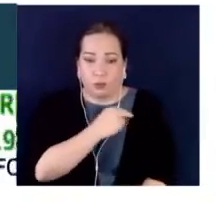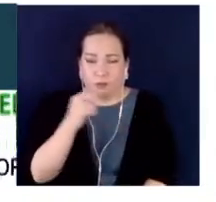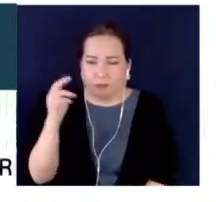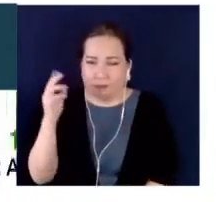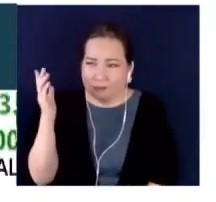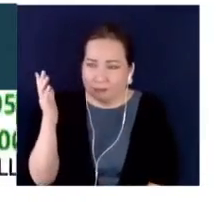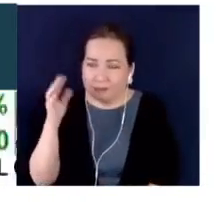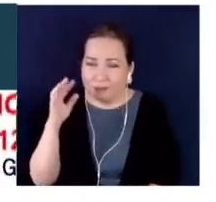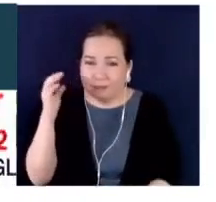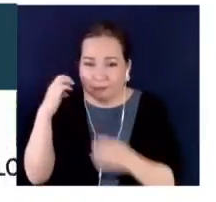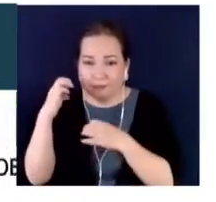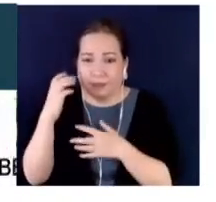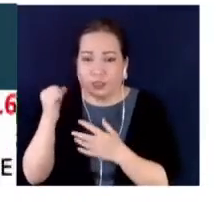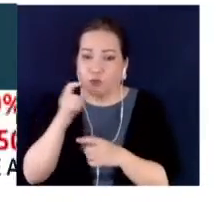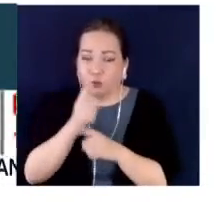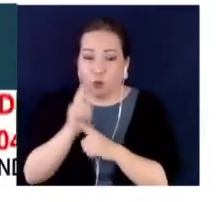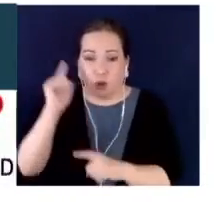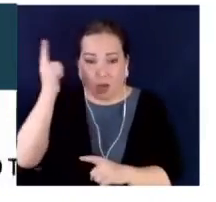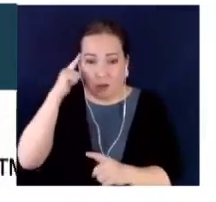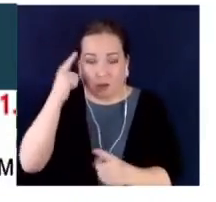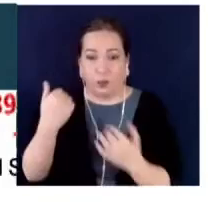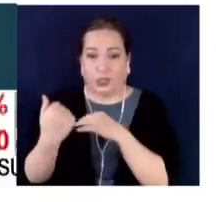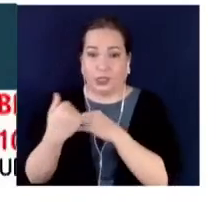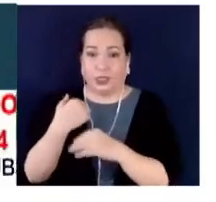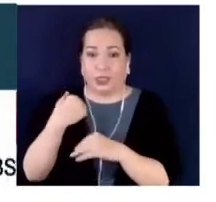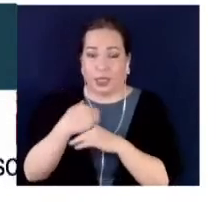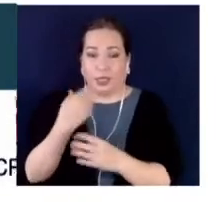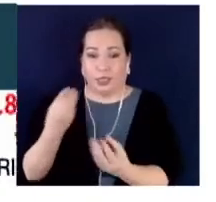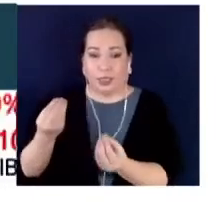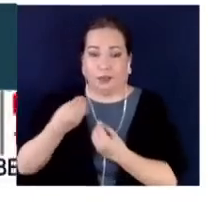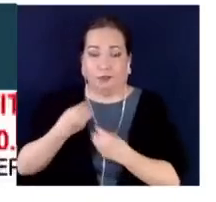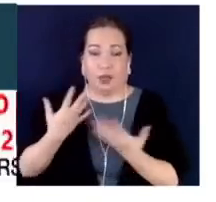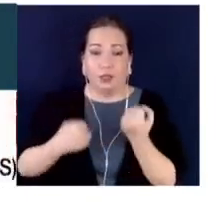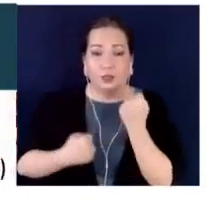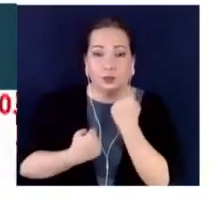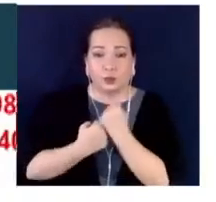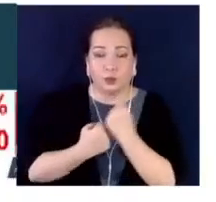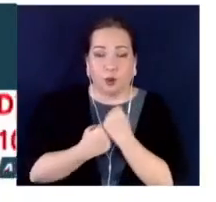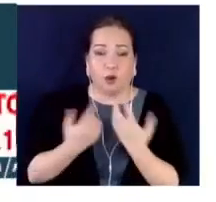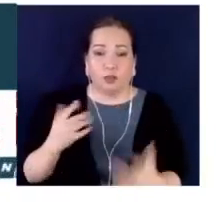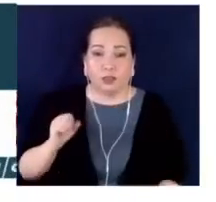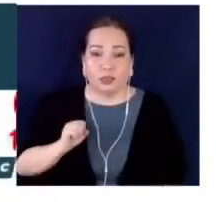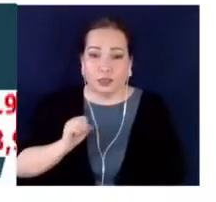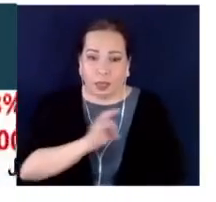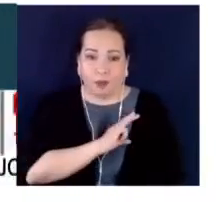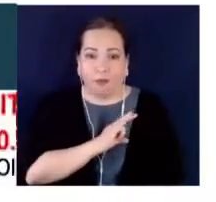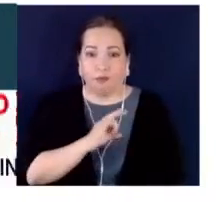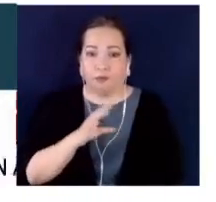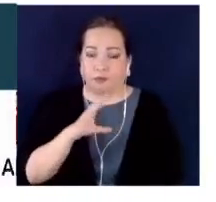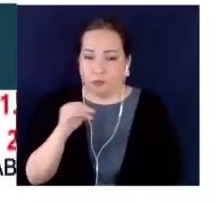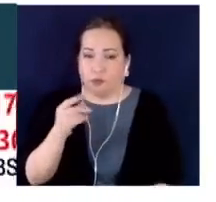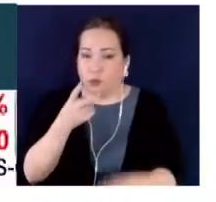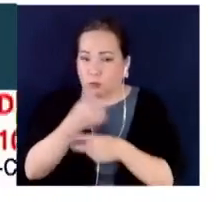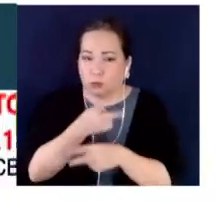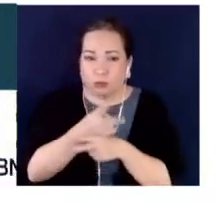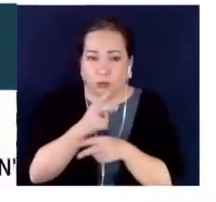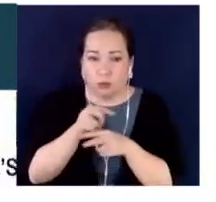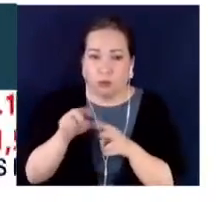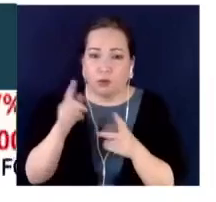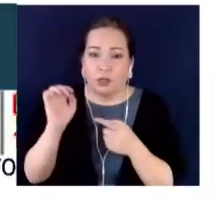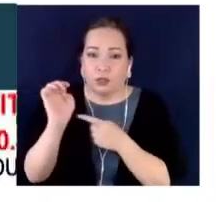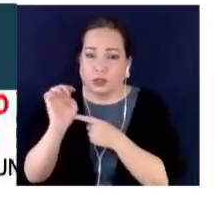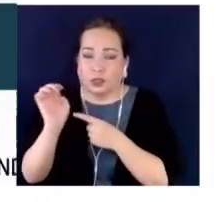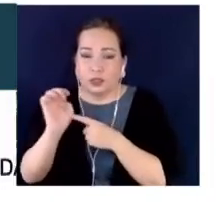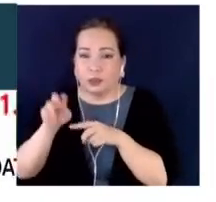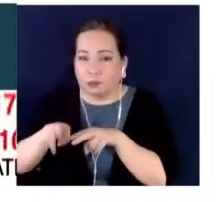the government will be giving us augmentation personnel to man the extra